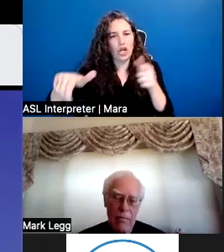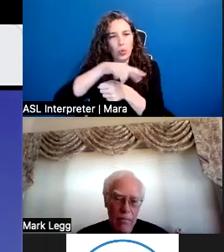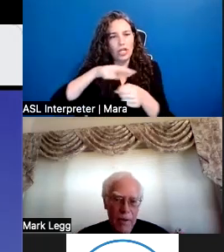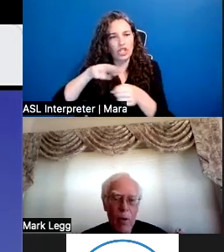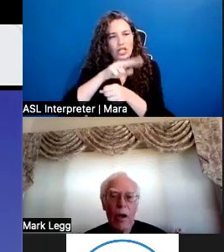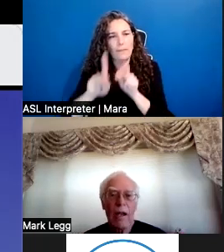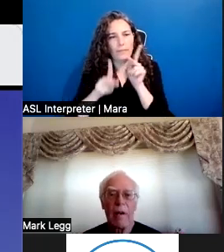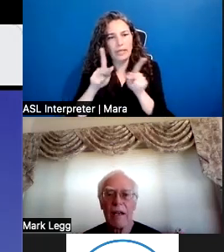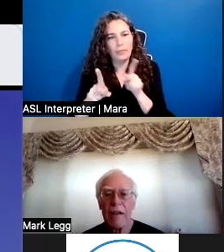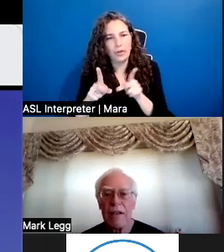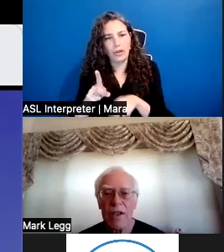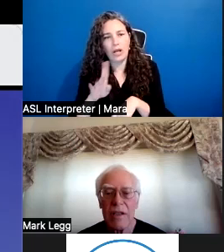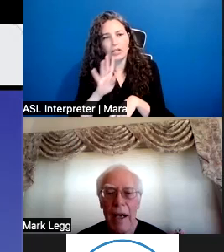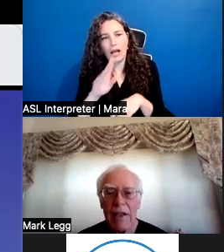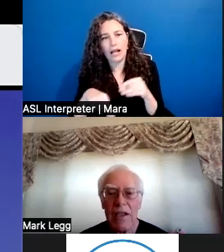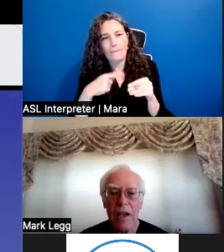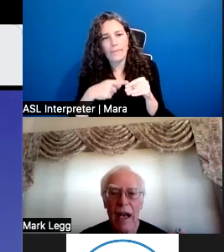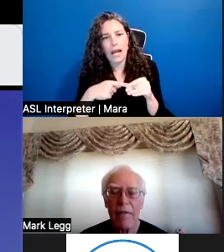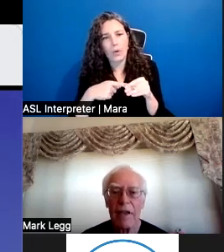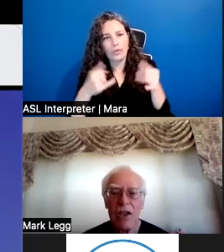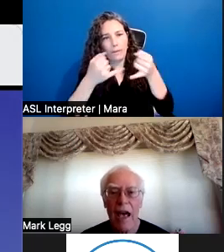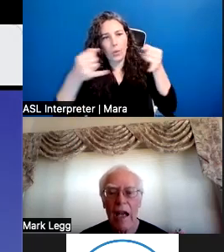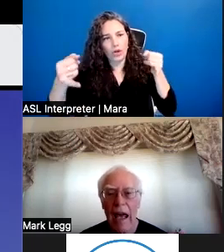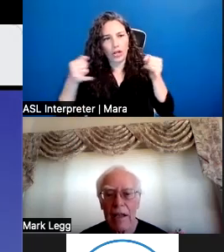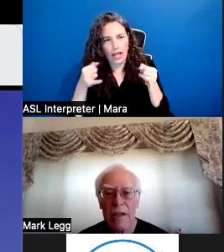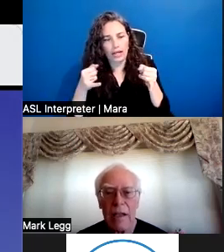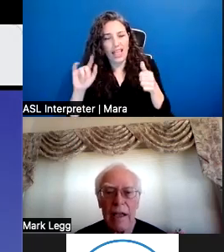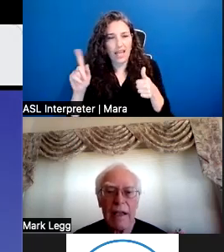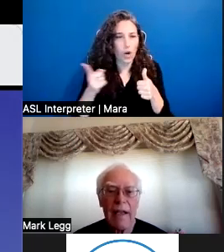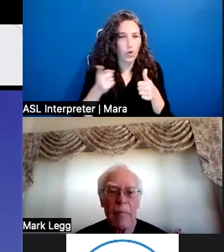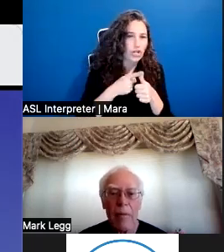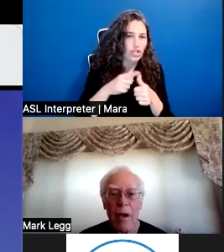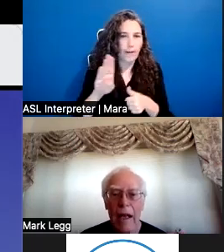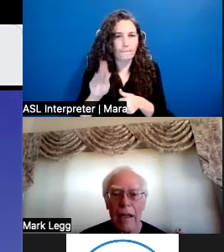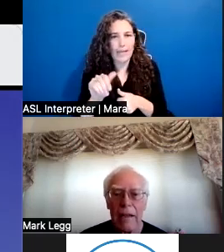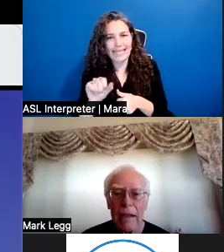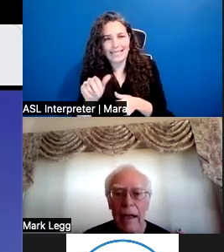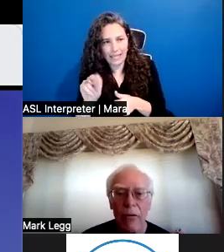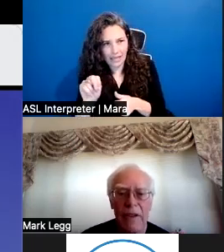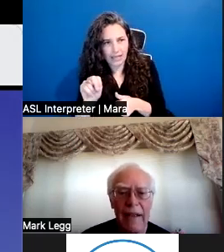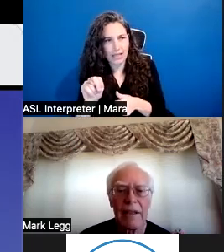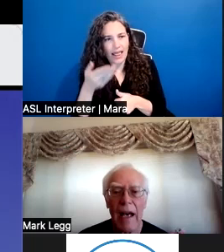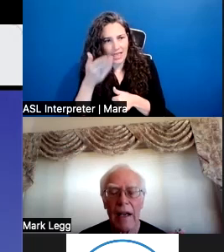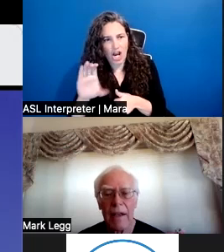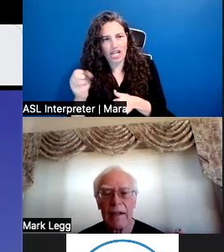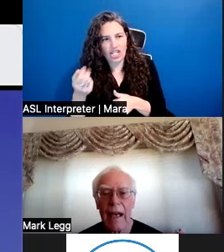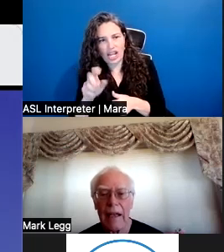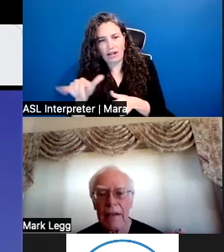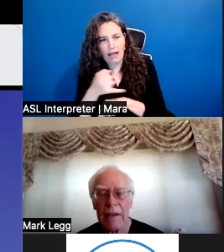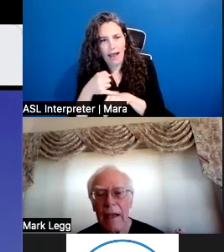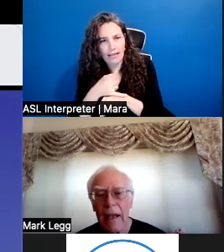about the borderland because of these ridges and basins. There you have the Channel Islands and Santa Barbara Island, and San Nicolas Island